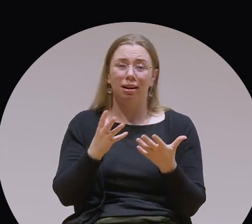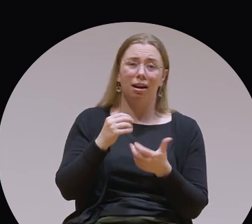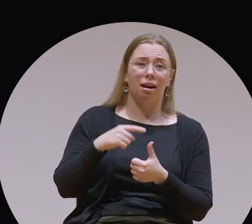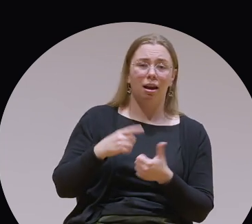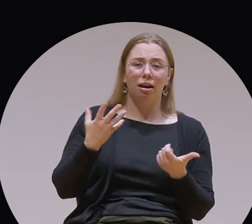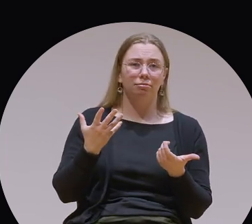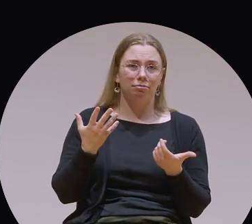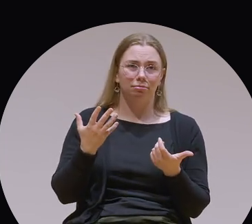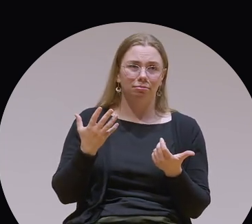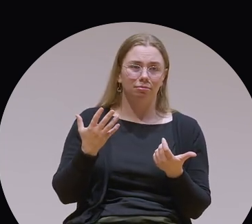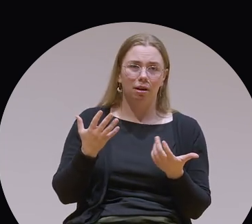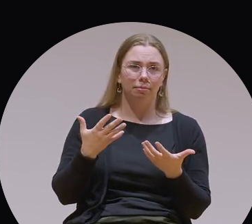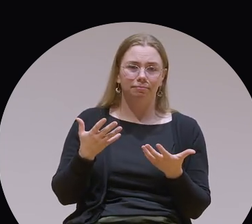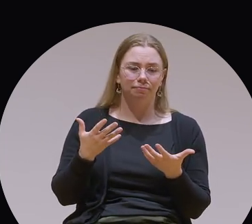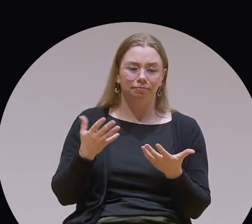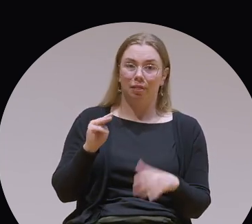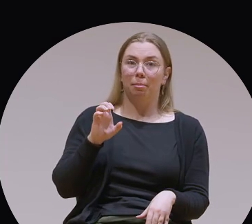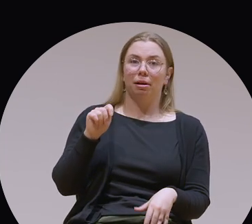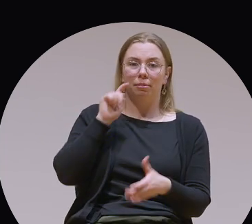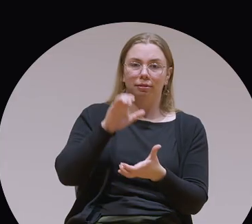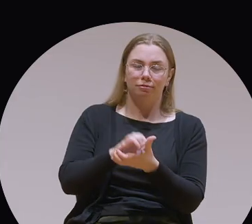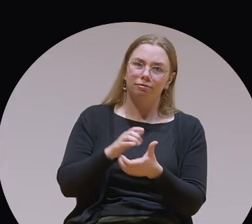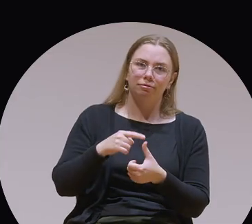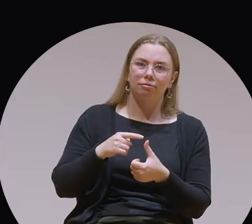in the Met size according to date by